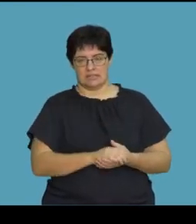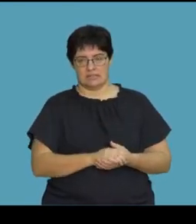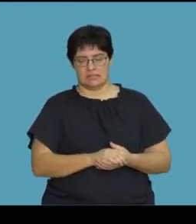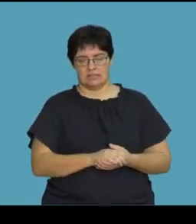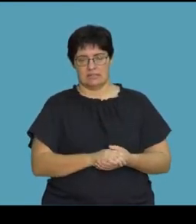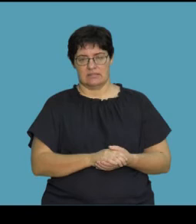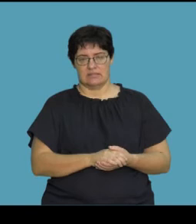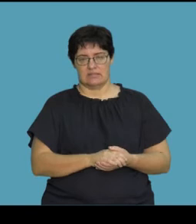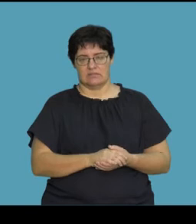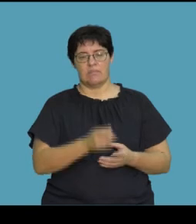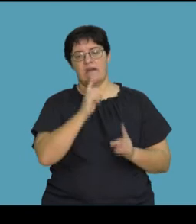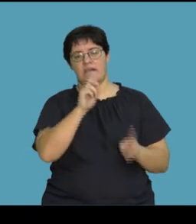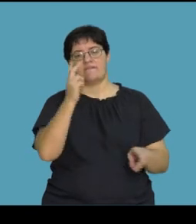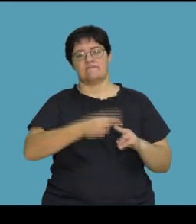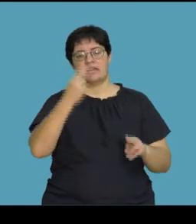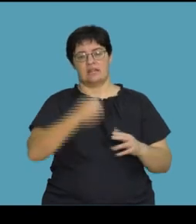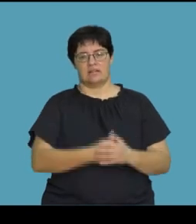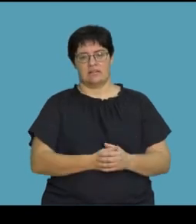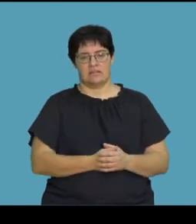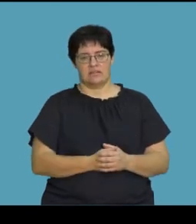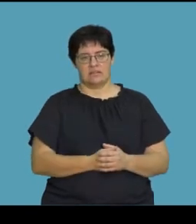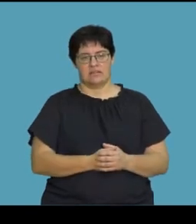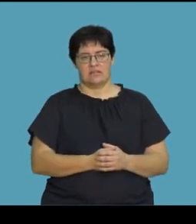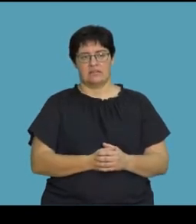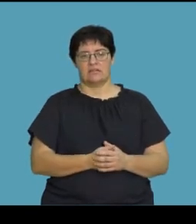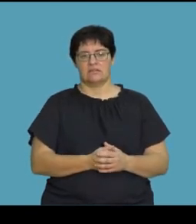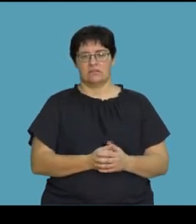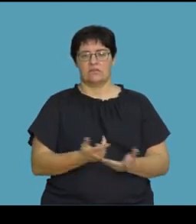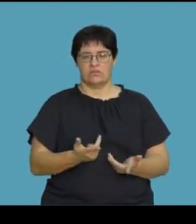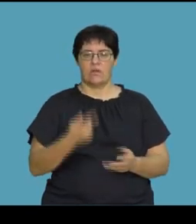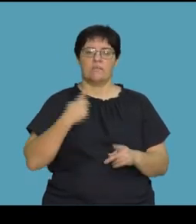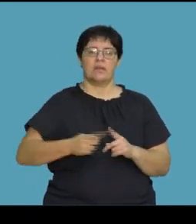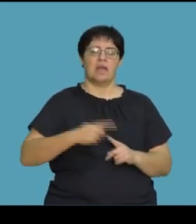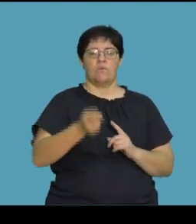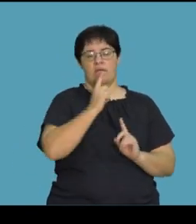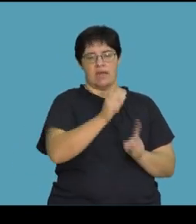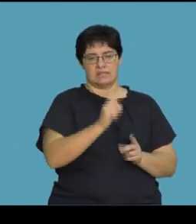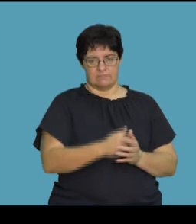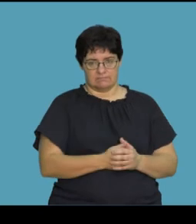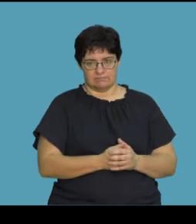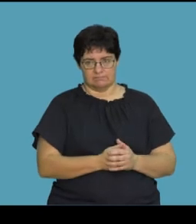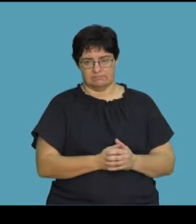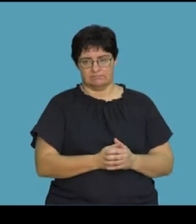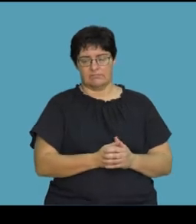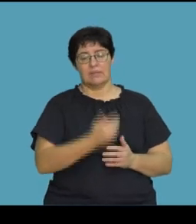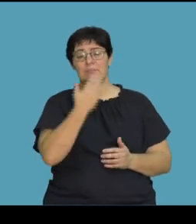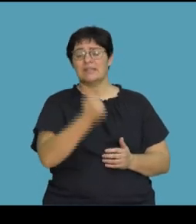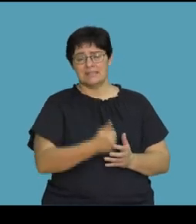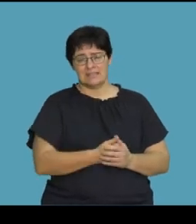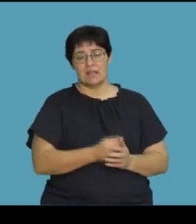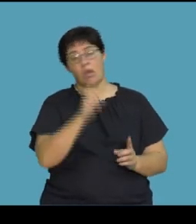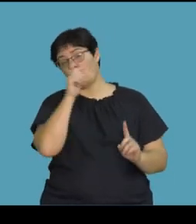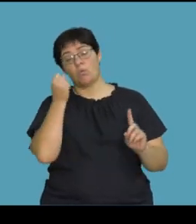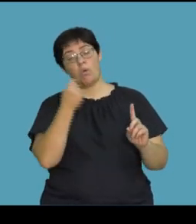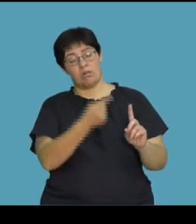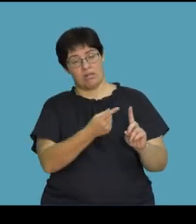will be 13, and that becomes my final answer there. Then you can play around with your answers there.